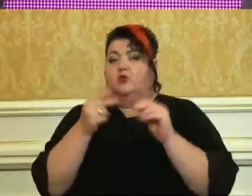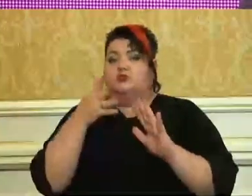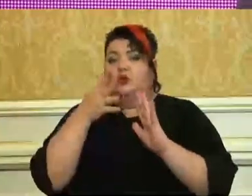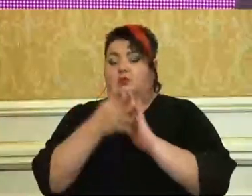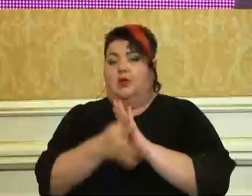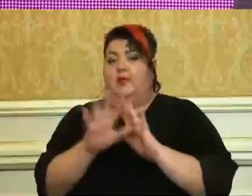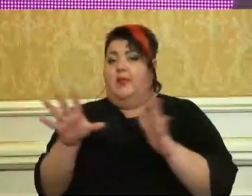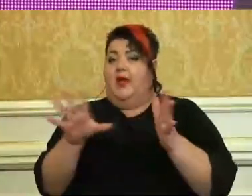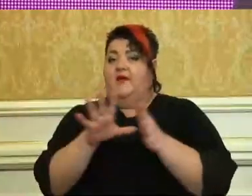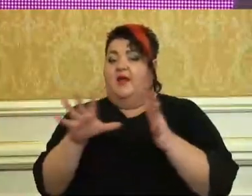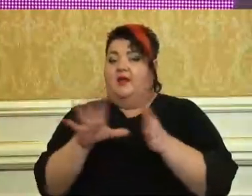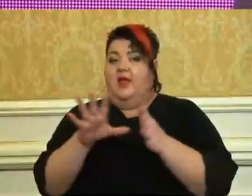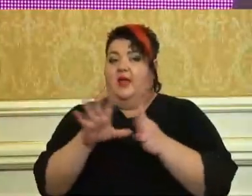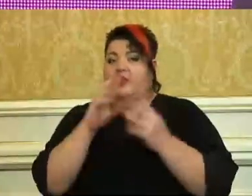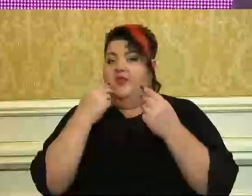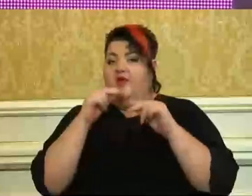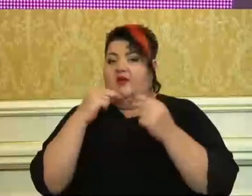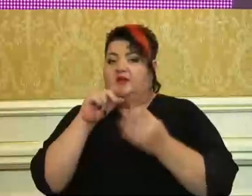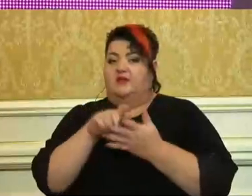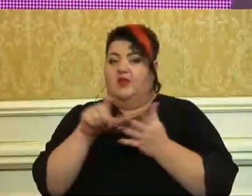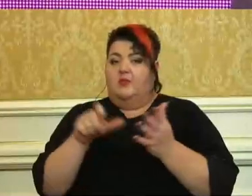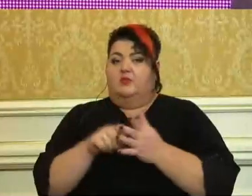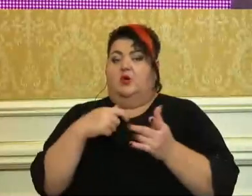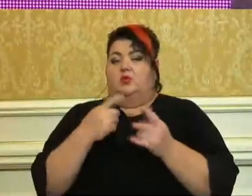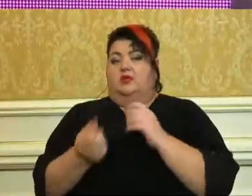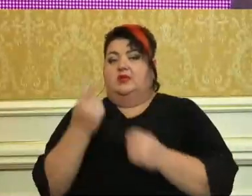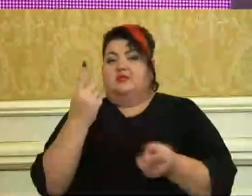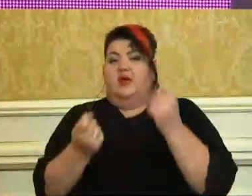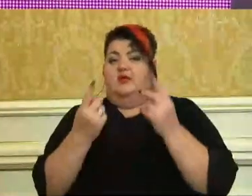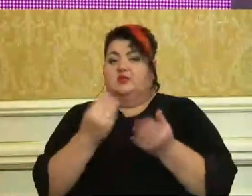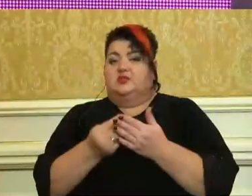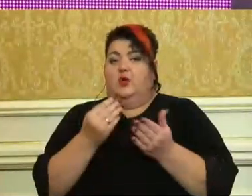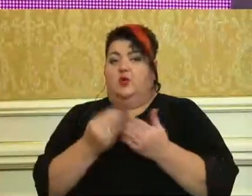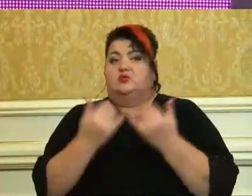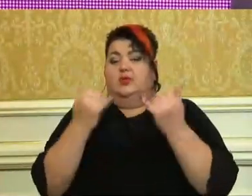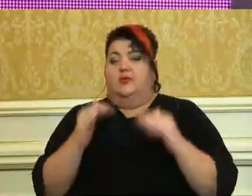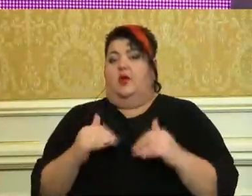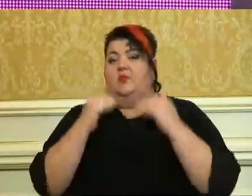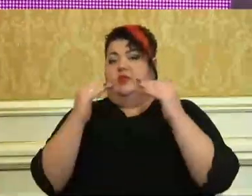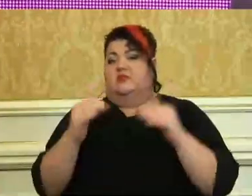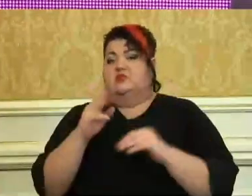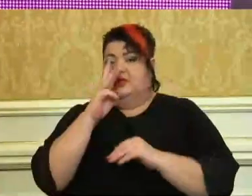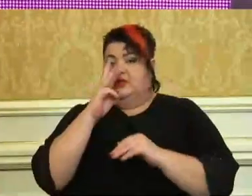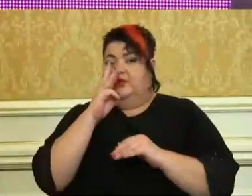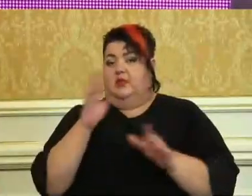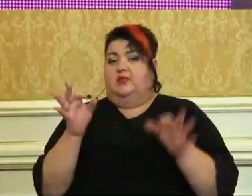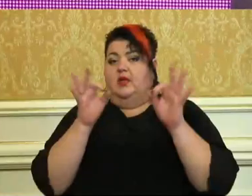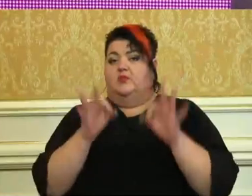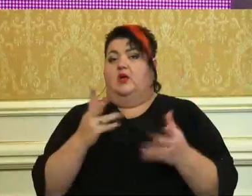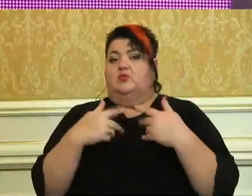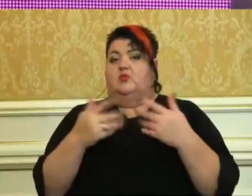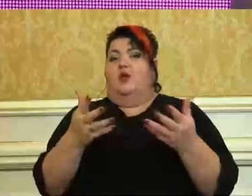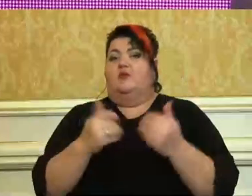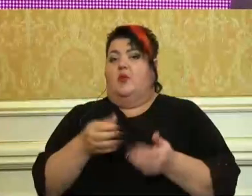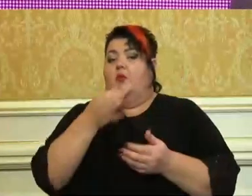the budget funds should not go to the energy inefficient stuff. So well, we